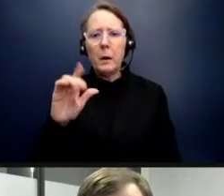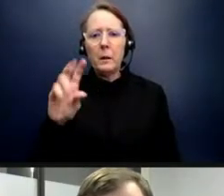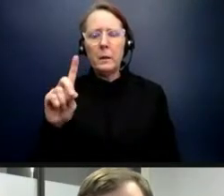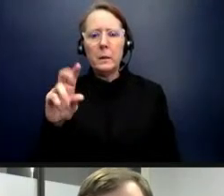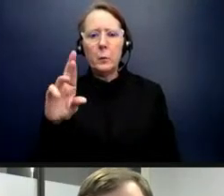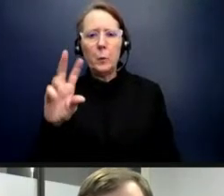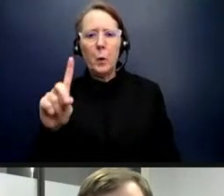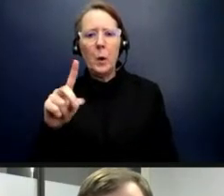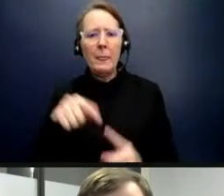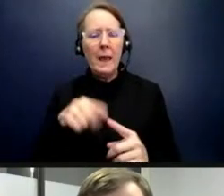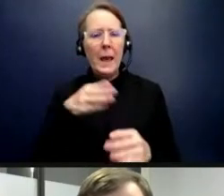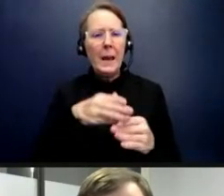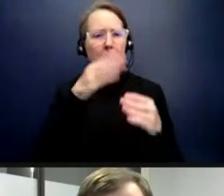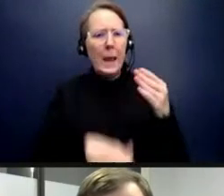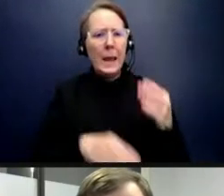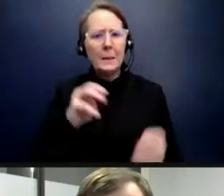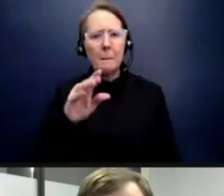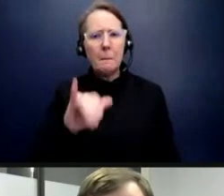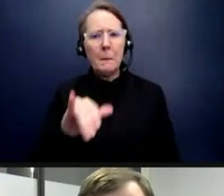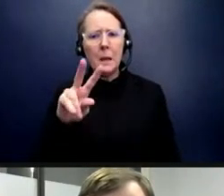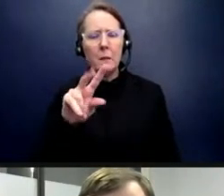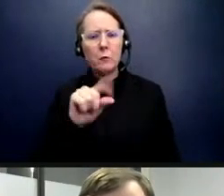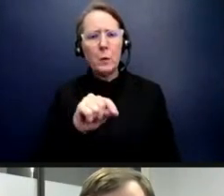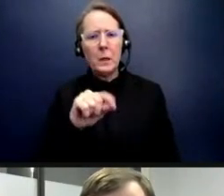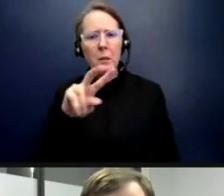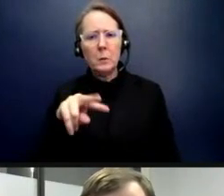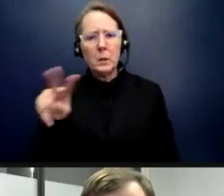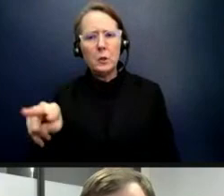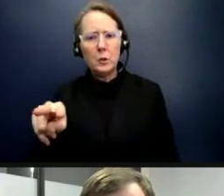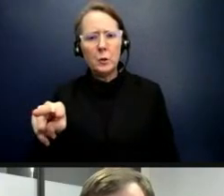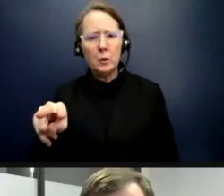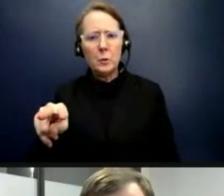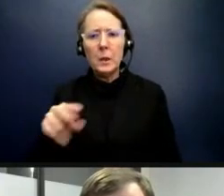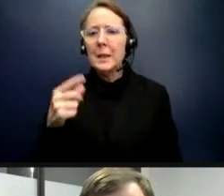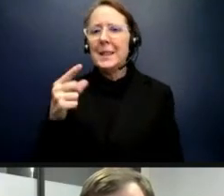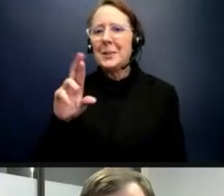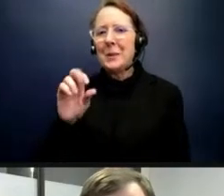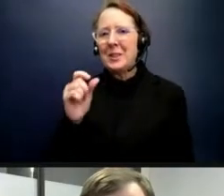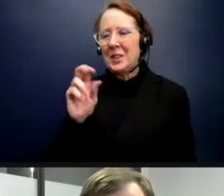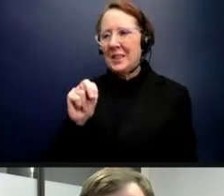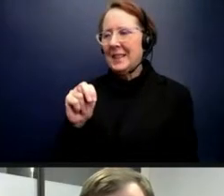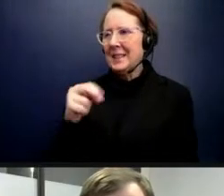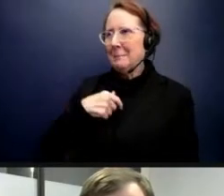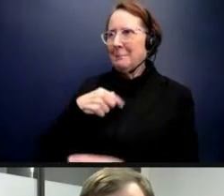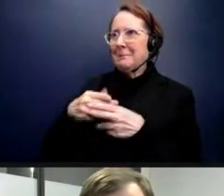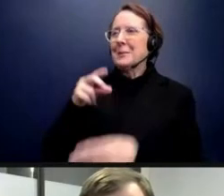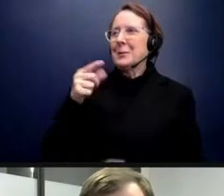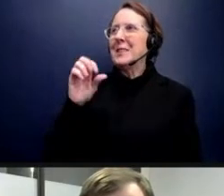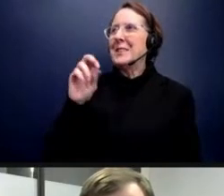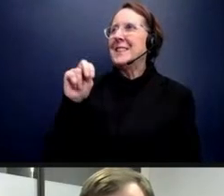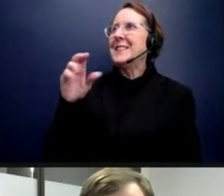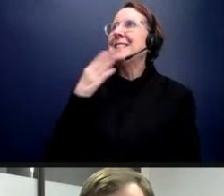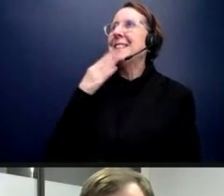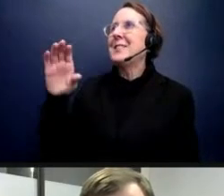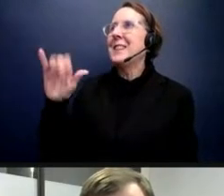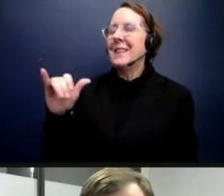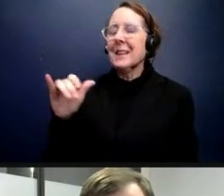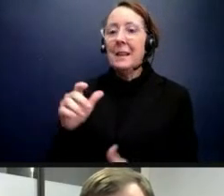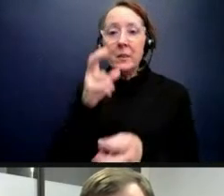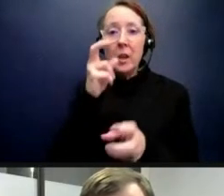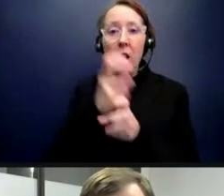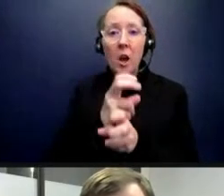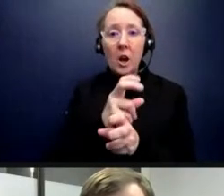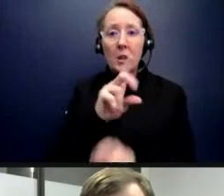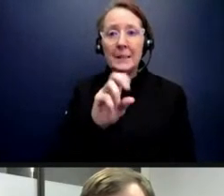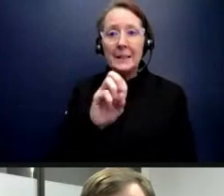Why? There is a hard, this is Gretchen, Cynthia. There is a hard deed restriction